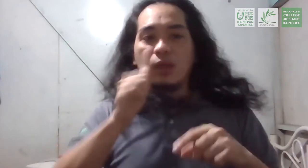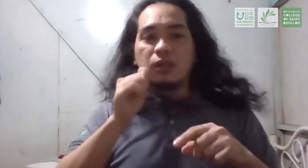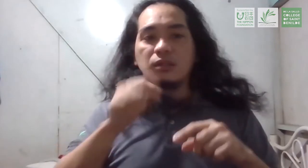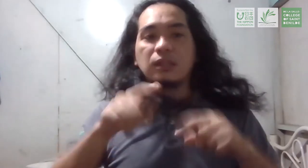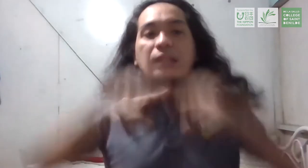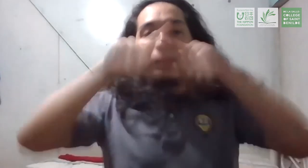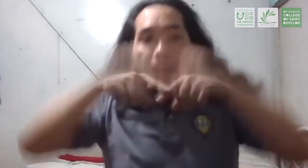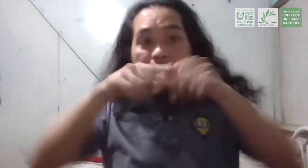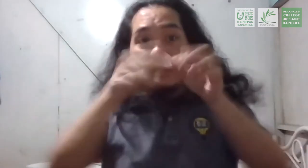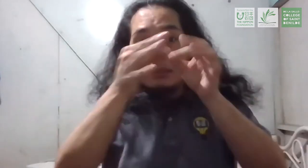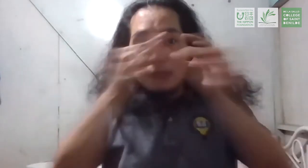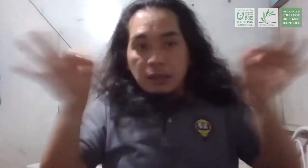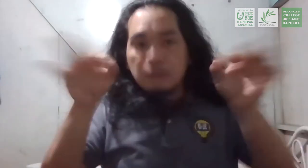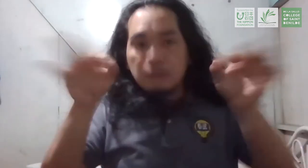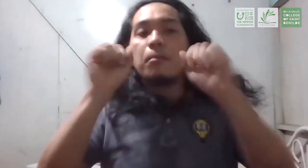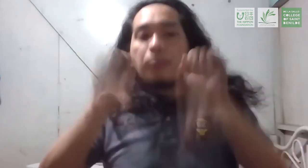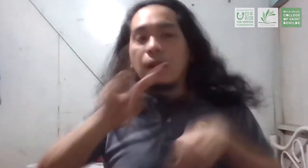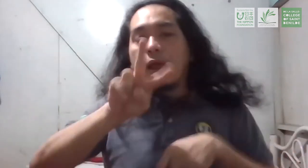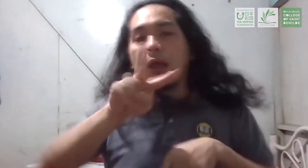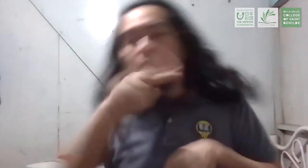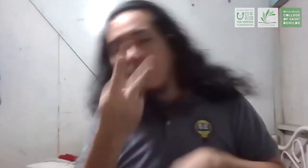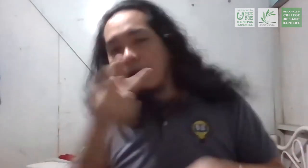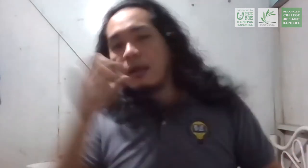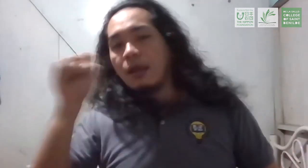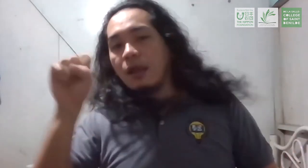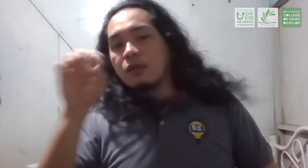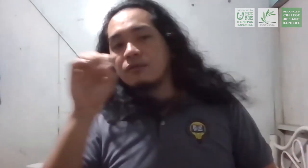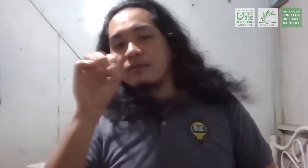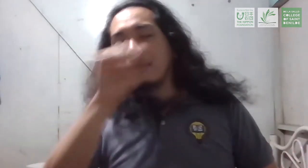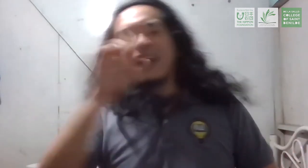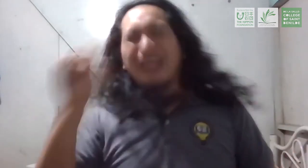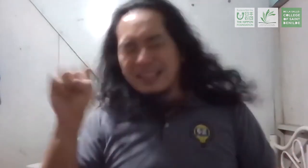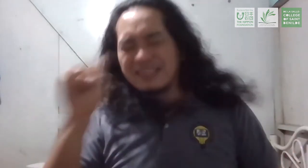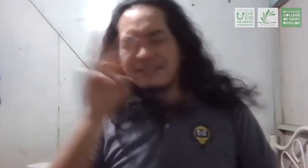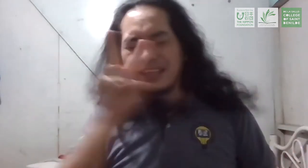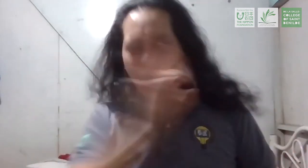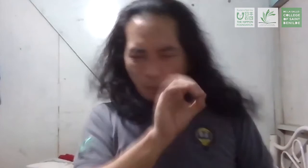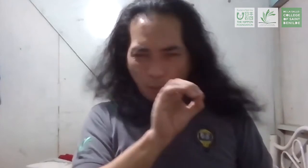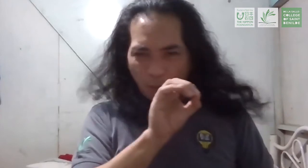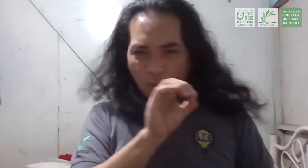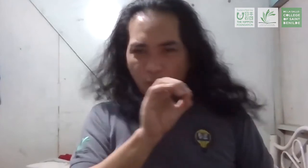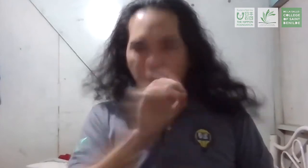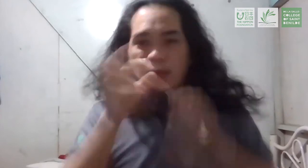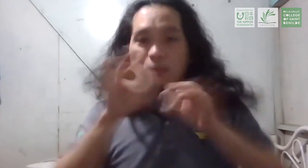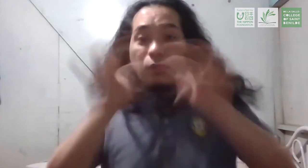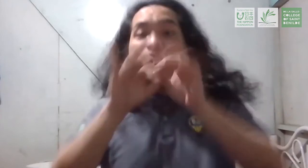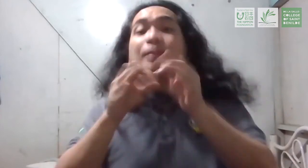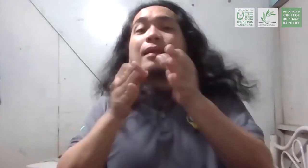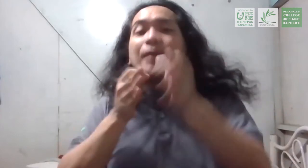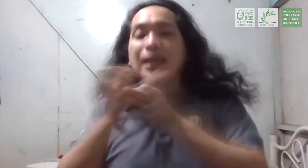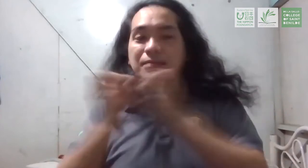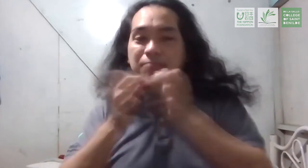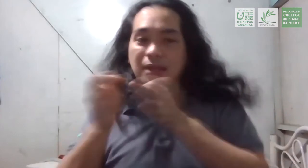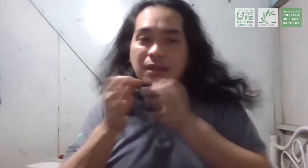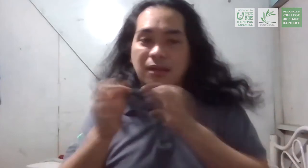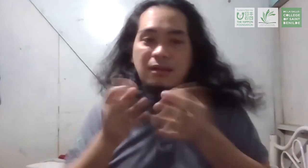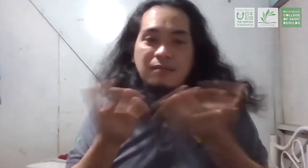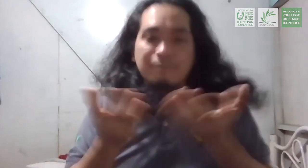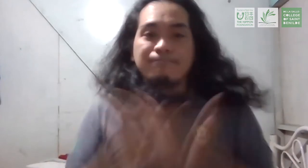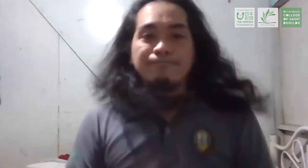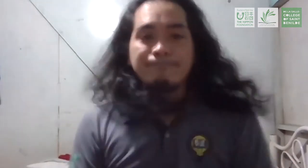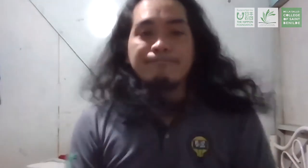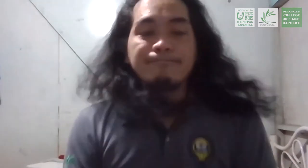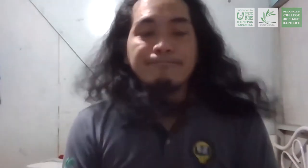It can't always follow SOV. Again, it depends on how you formulate that utterance. It could be